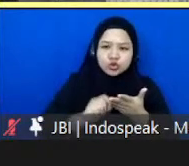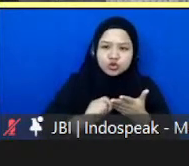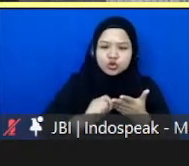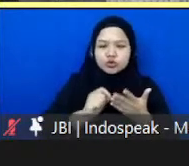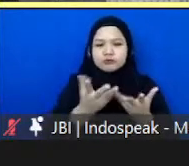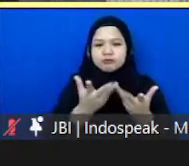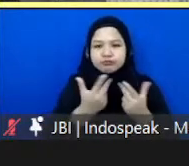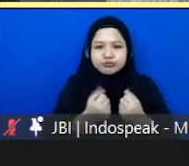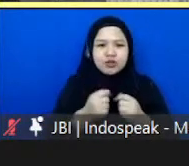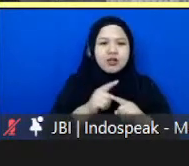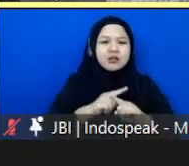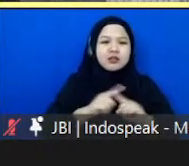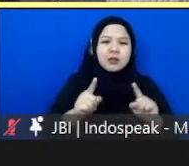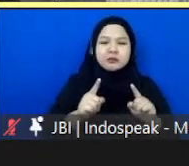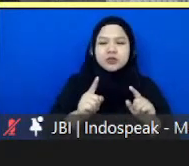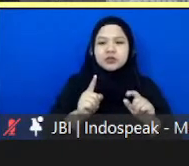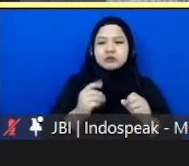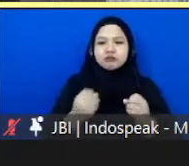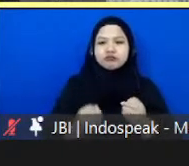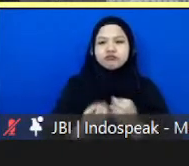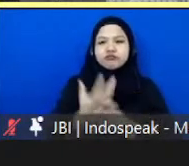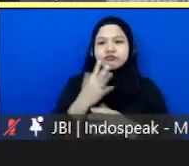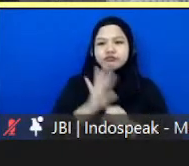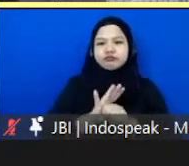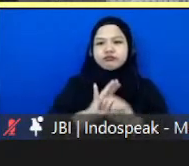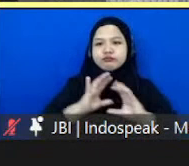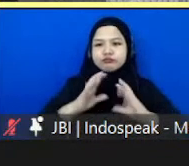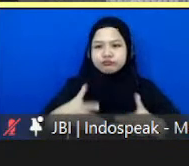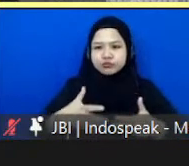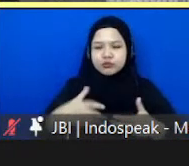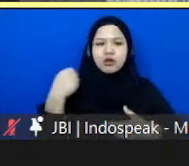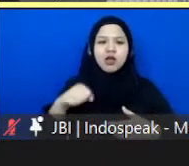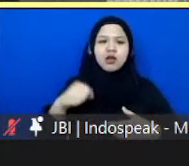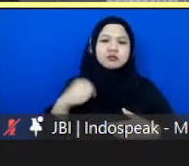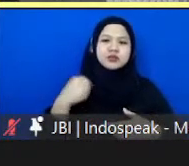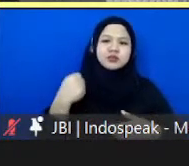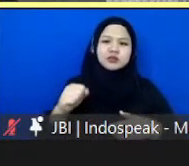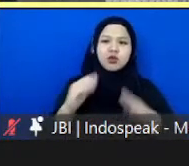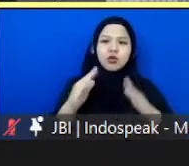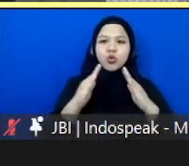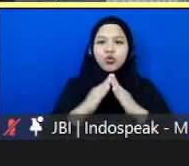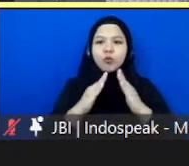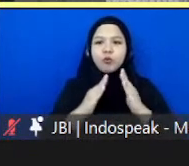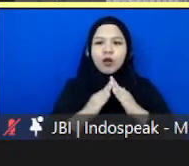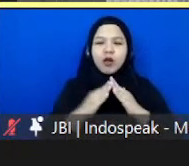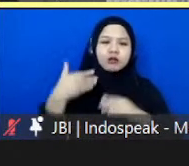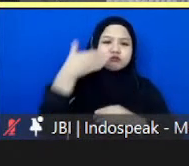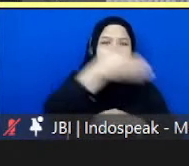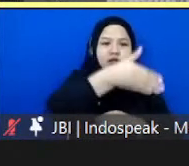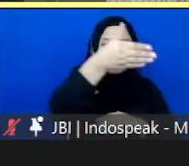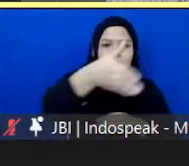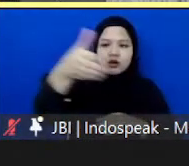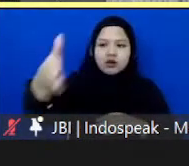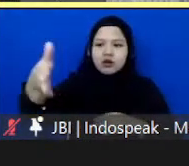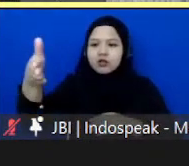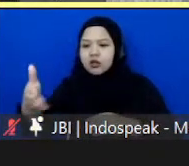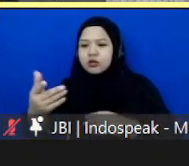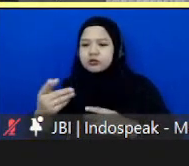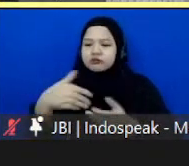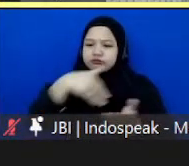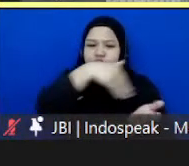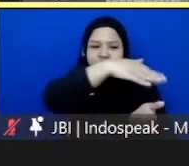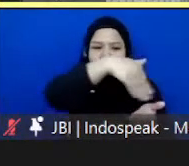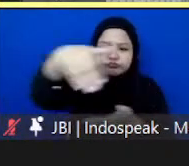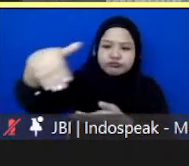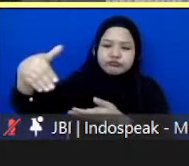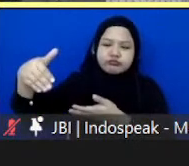because we were unable to visit households to get the information needed